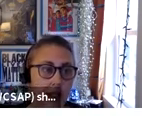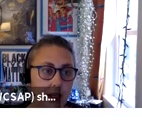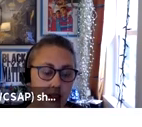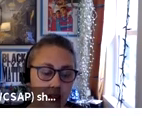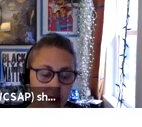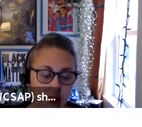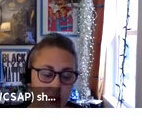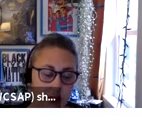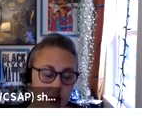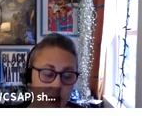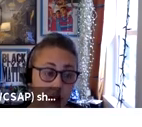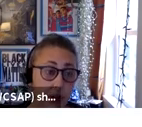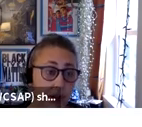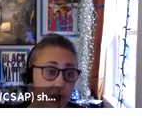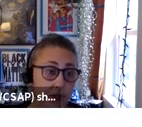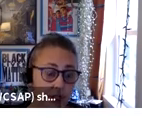In